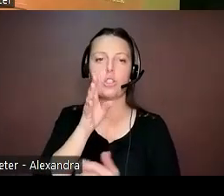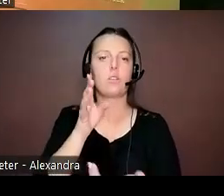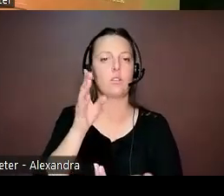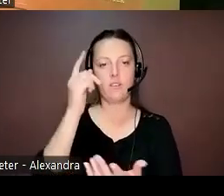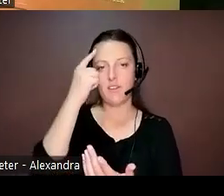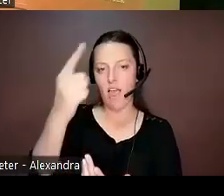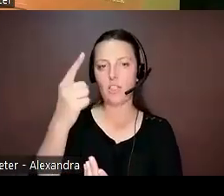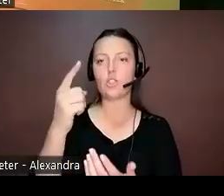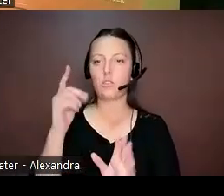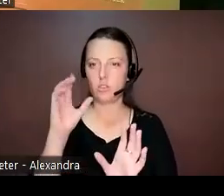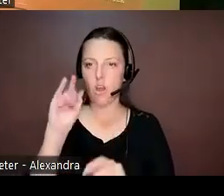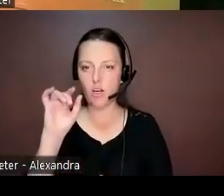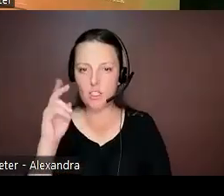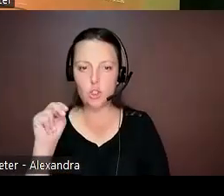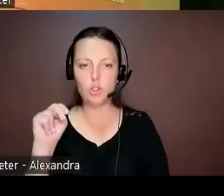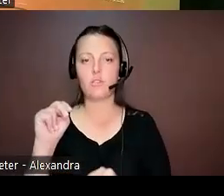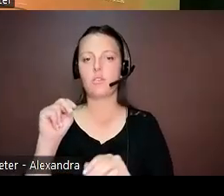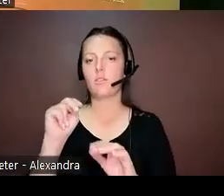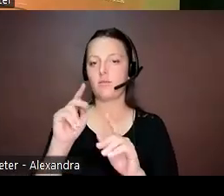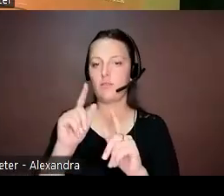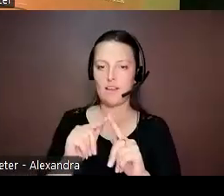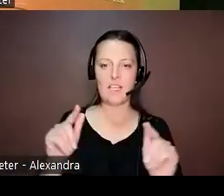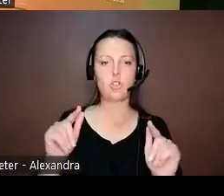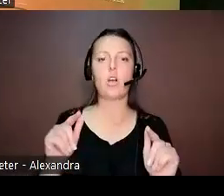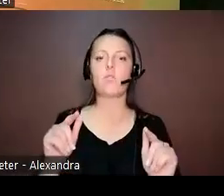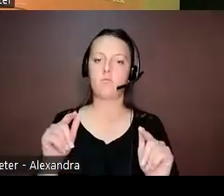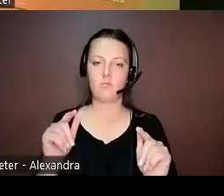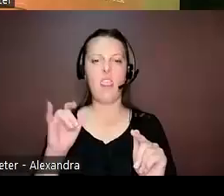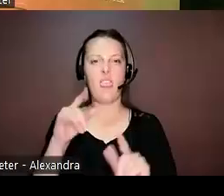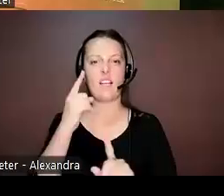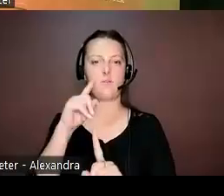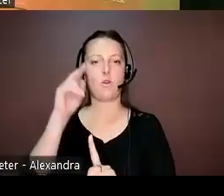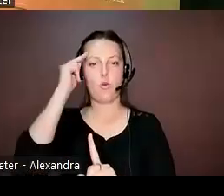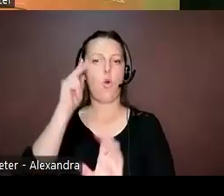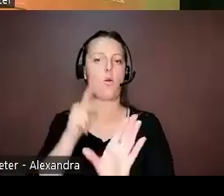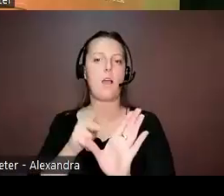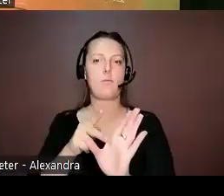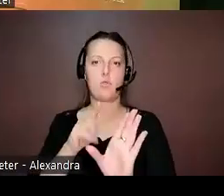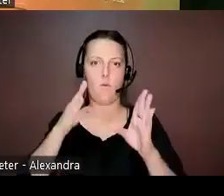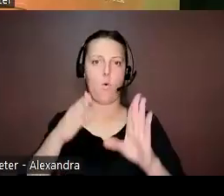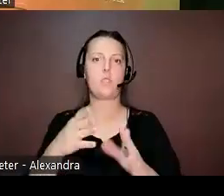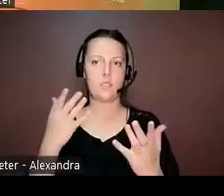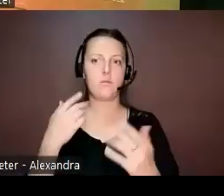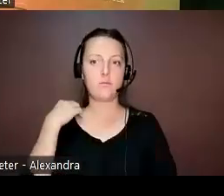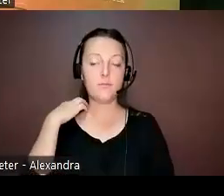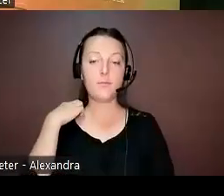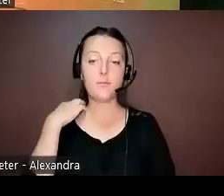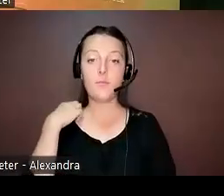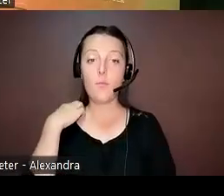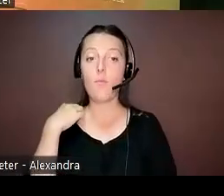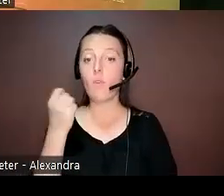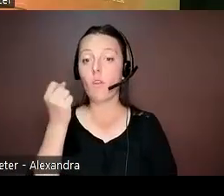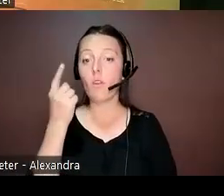focuses. And it's a very multidisciplinary field because there are psychiatrists like